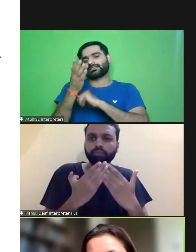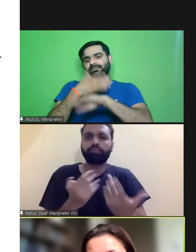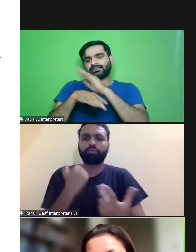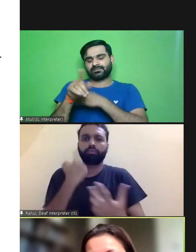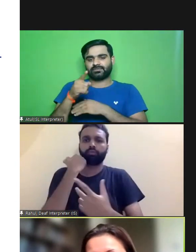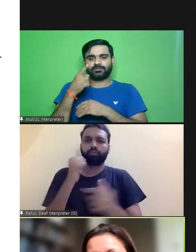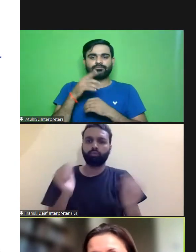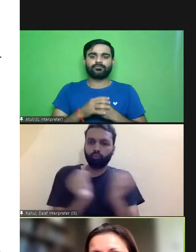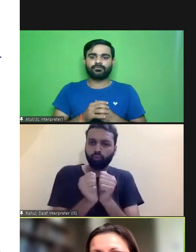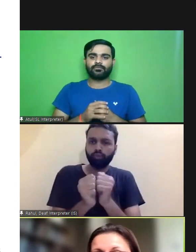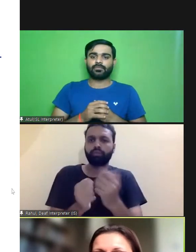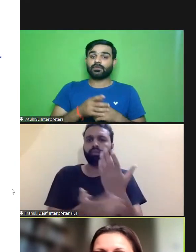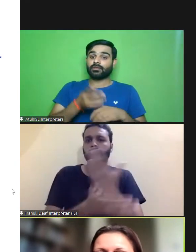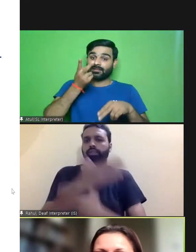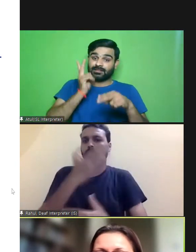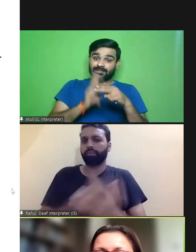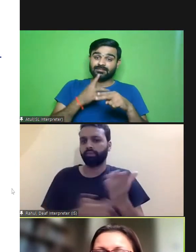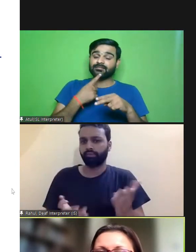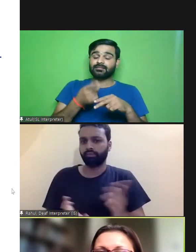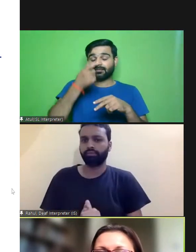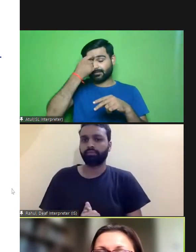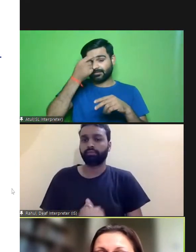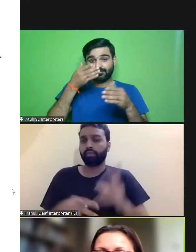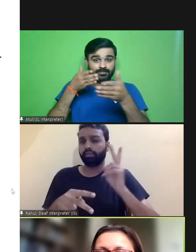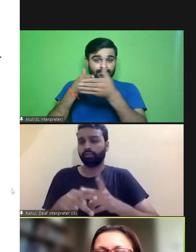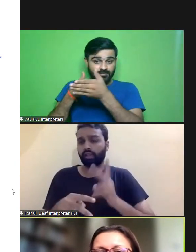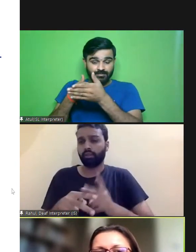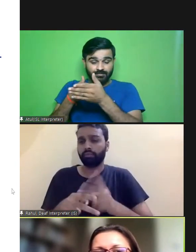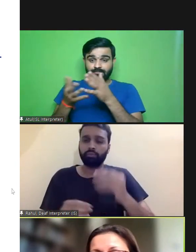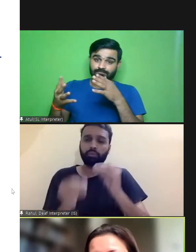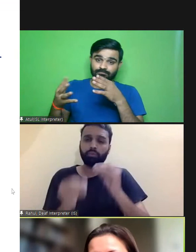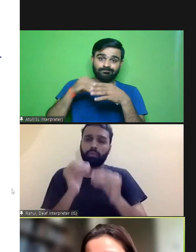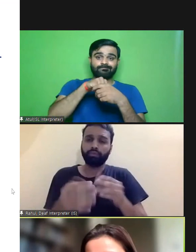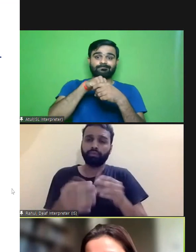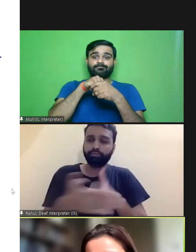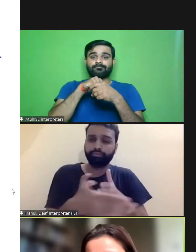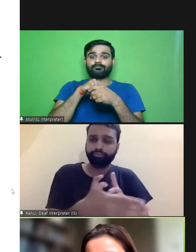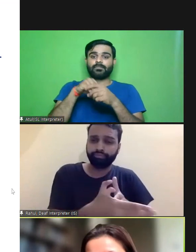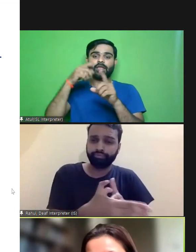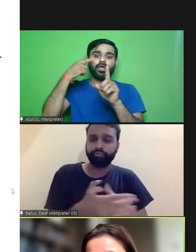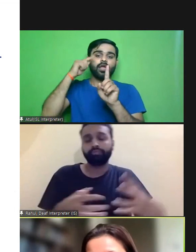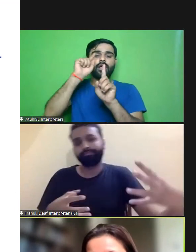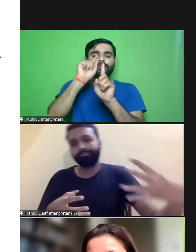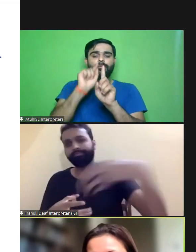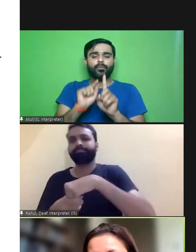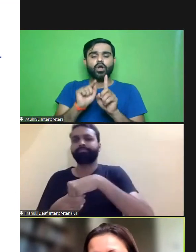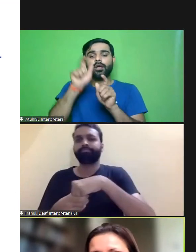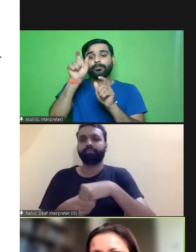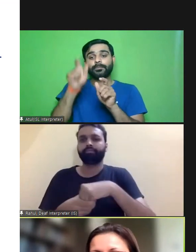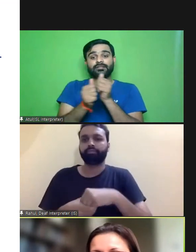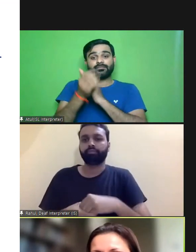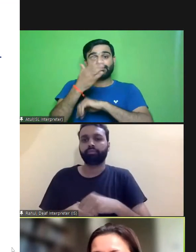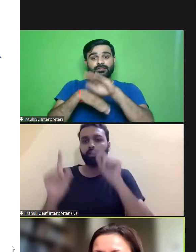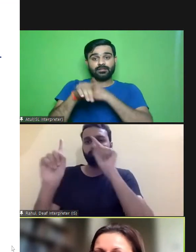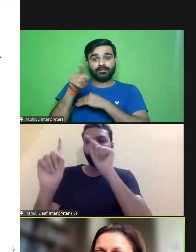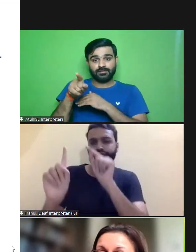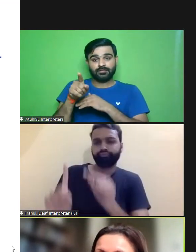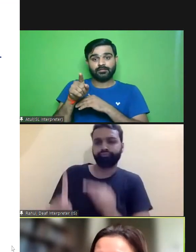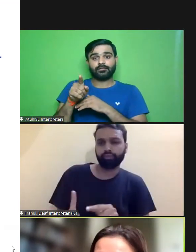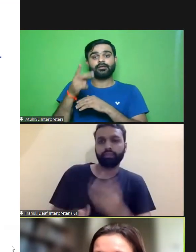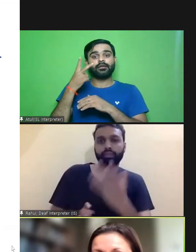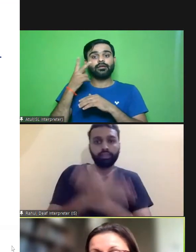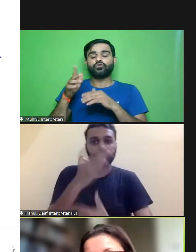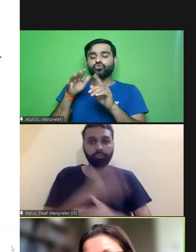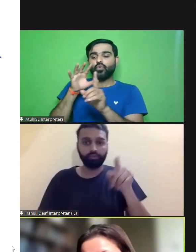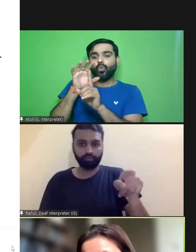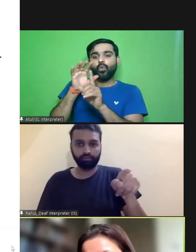this measure, we made sure that when we were including indicators for persons with disabilities, those indicators were